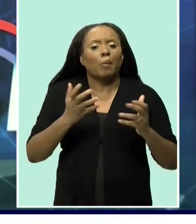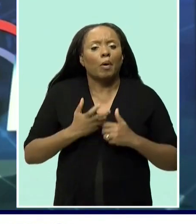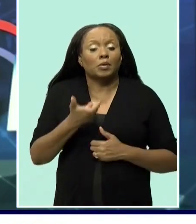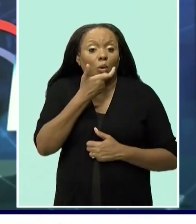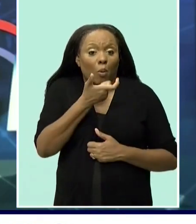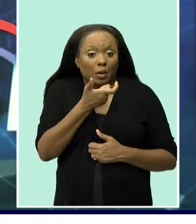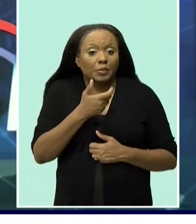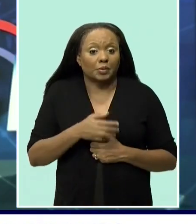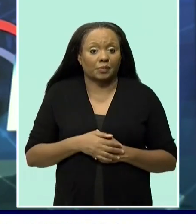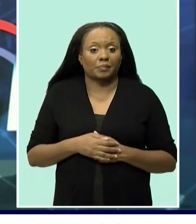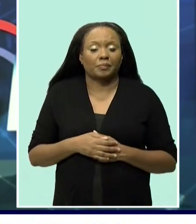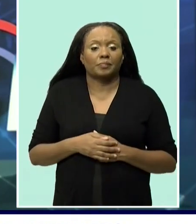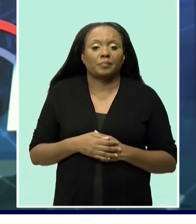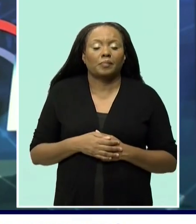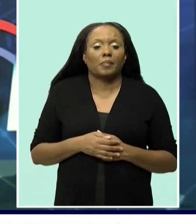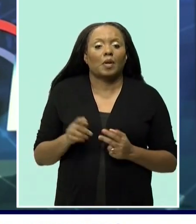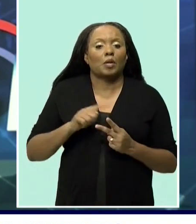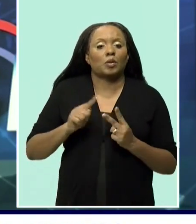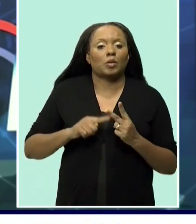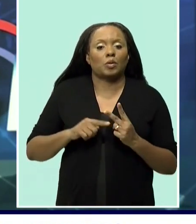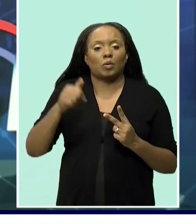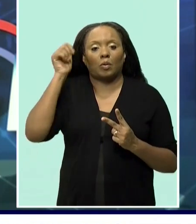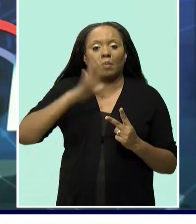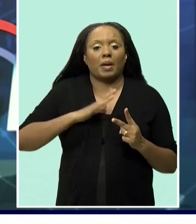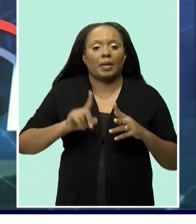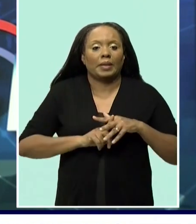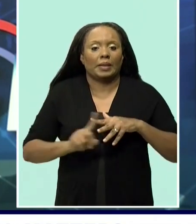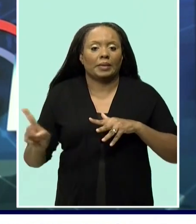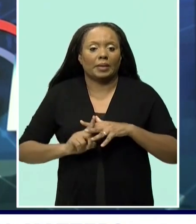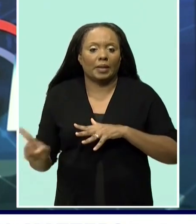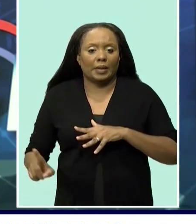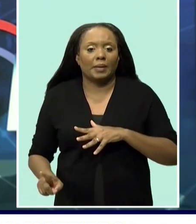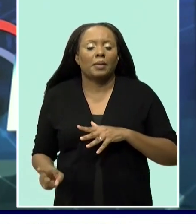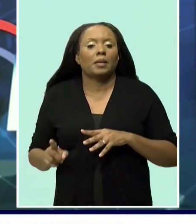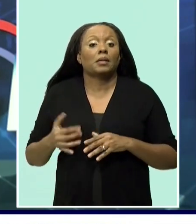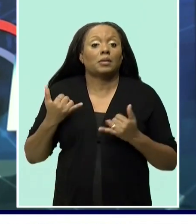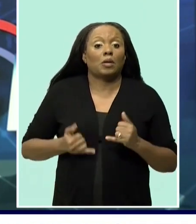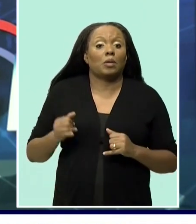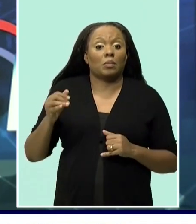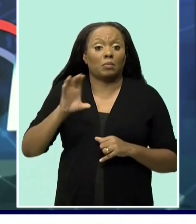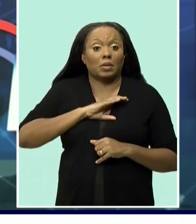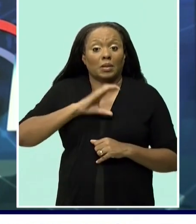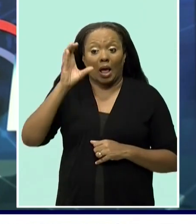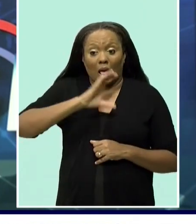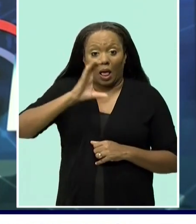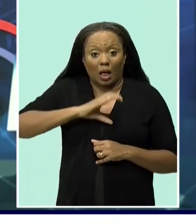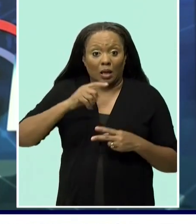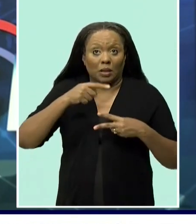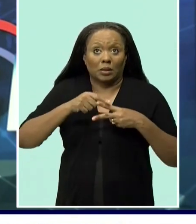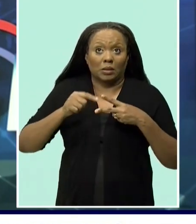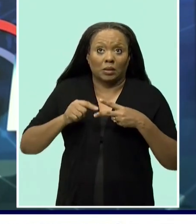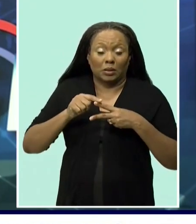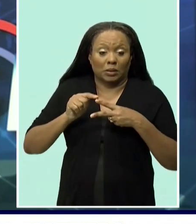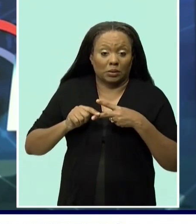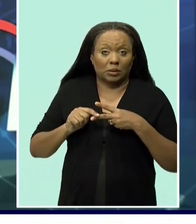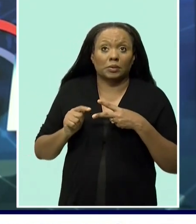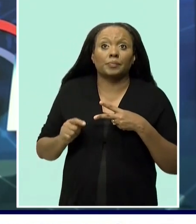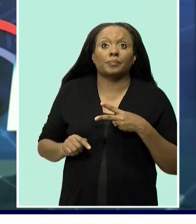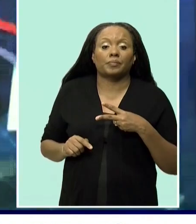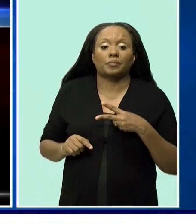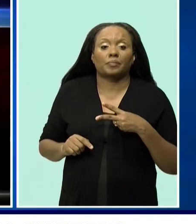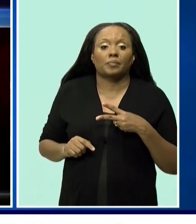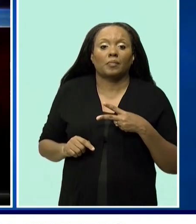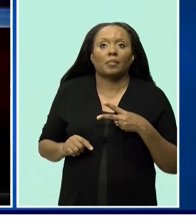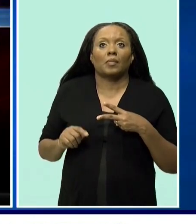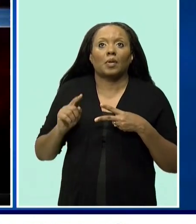2 men, including one who escaped police custody last week, have been added to the police wanted list. They are O'Neil Holder, alias Neely,